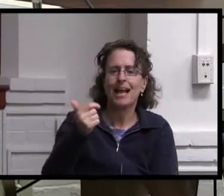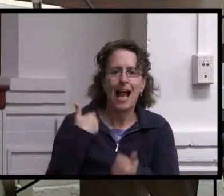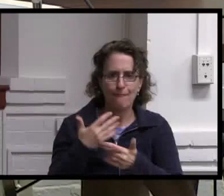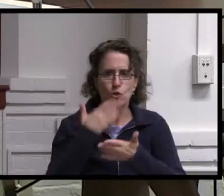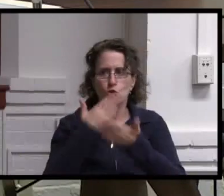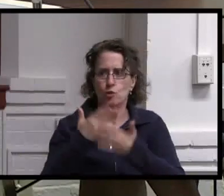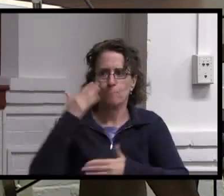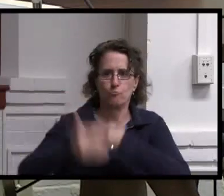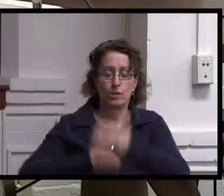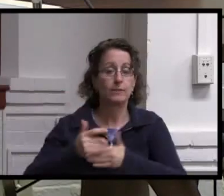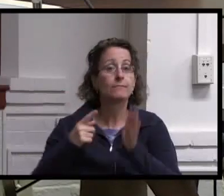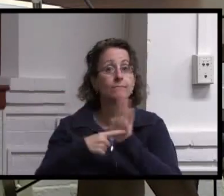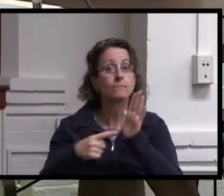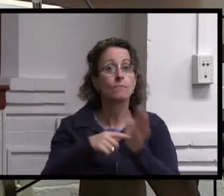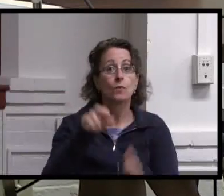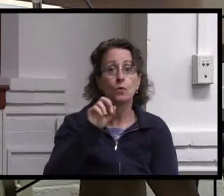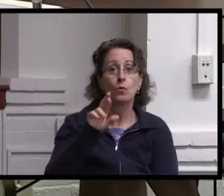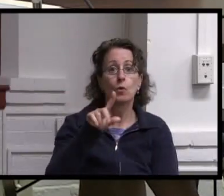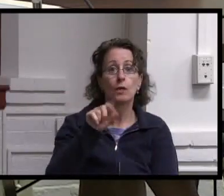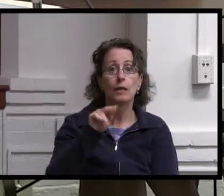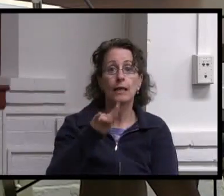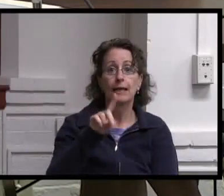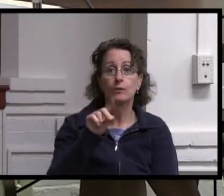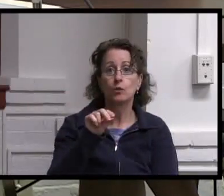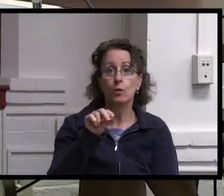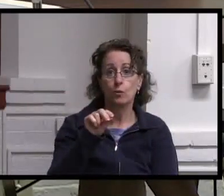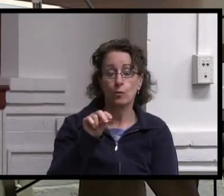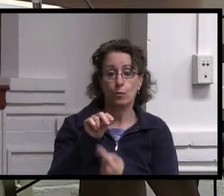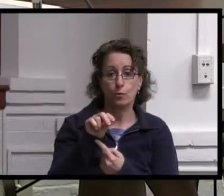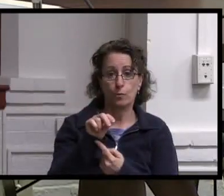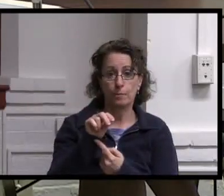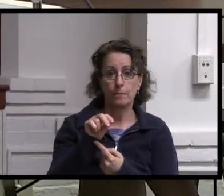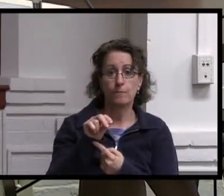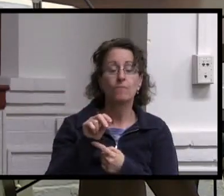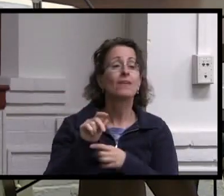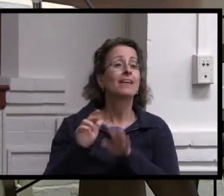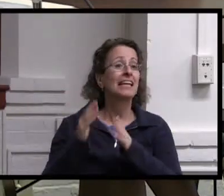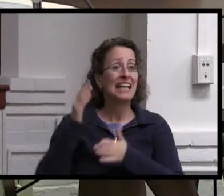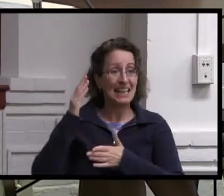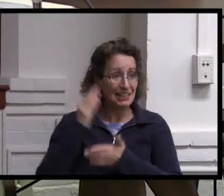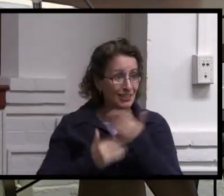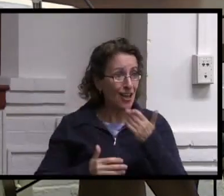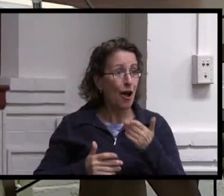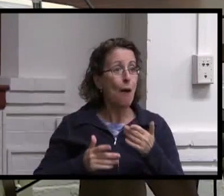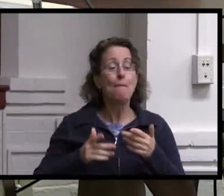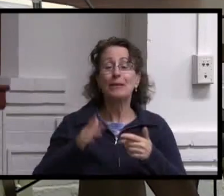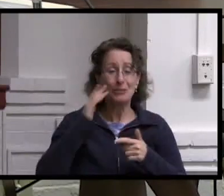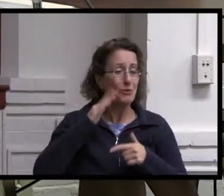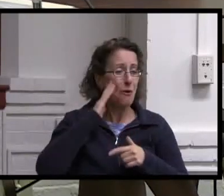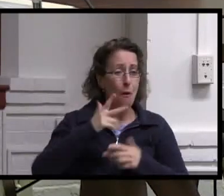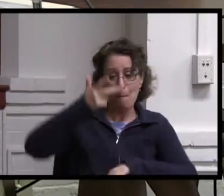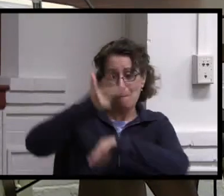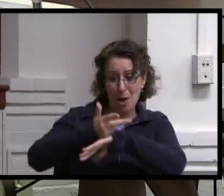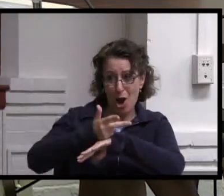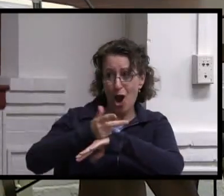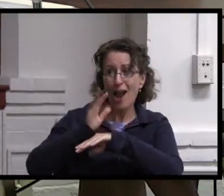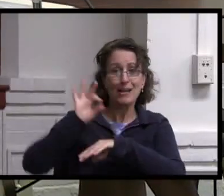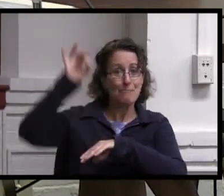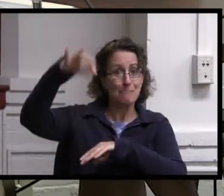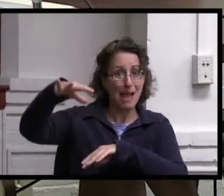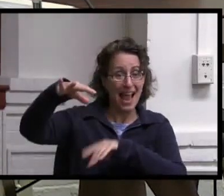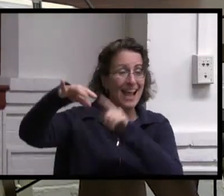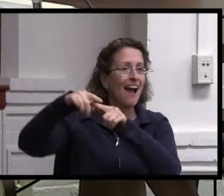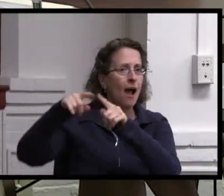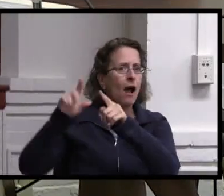In Orlando, there are parking meters and parking areas that take donations. Burlington has collection boxes decorated